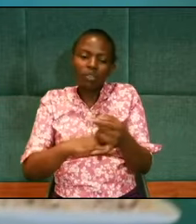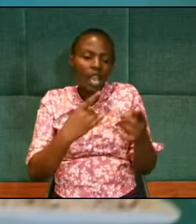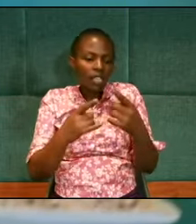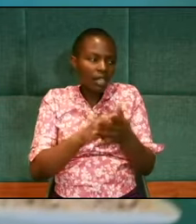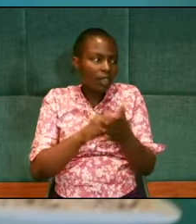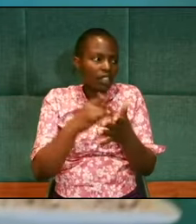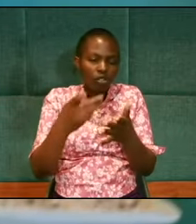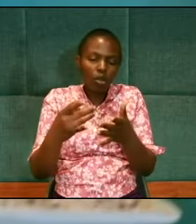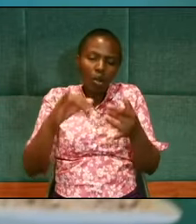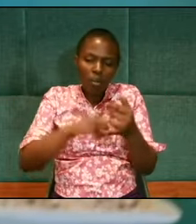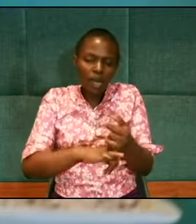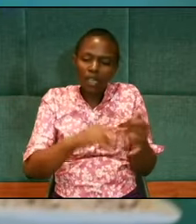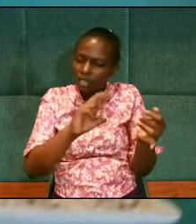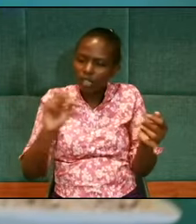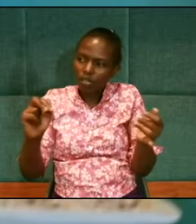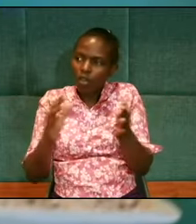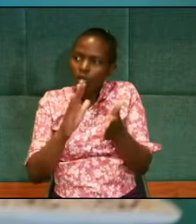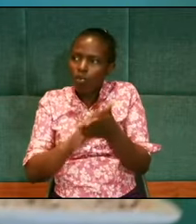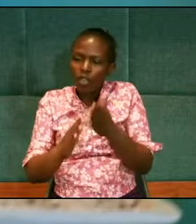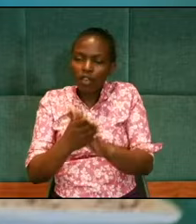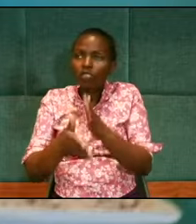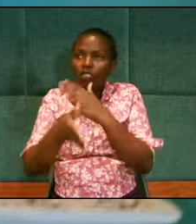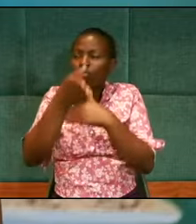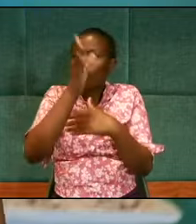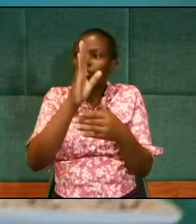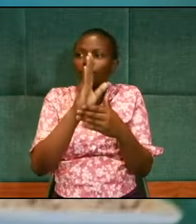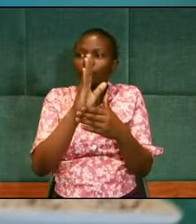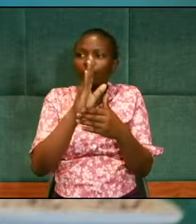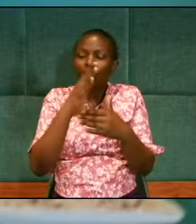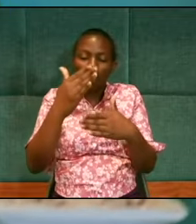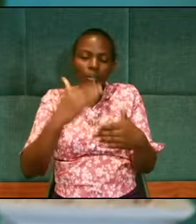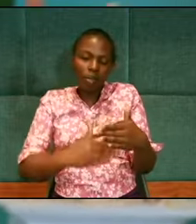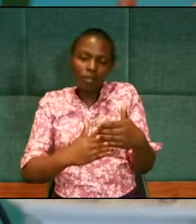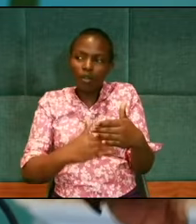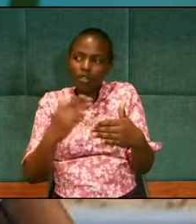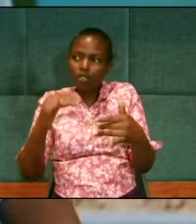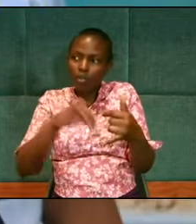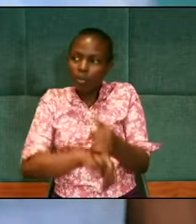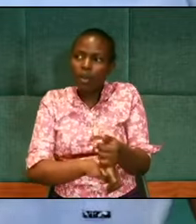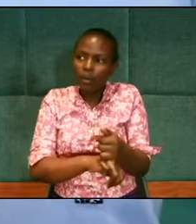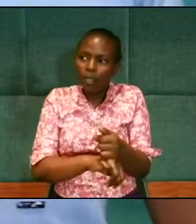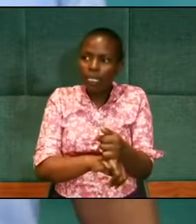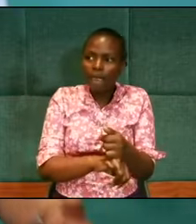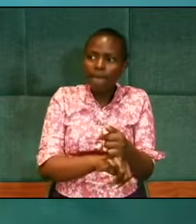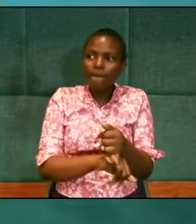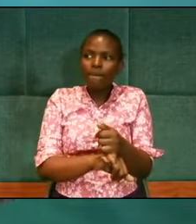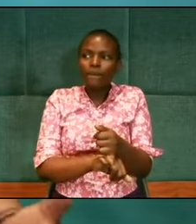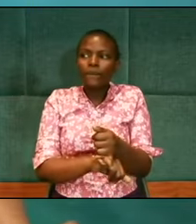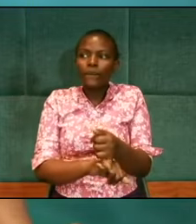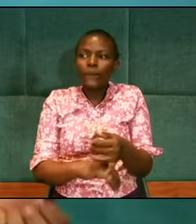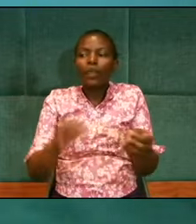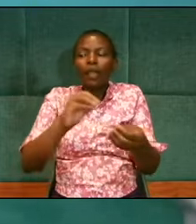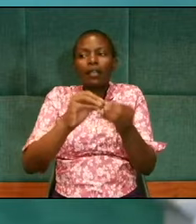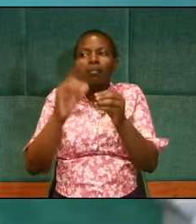without consulting me. One way to consult God before marriage, I'll deal with it tomorrow. Now my topic is completely out of order. Number